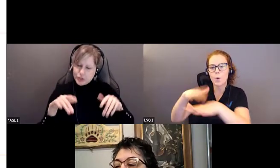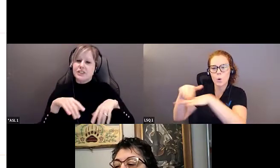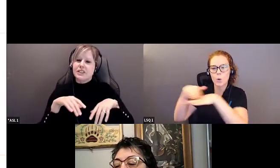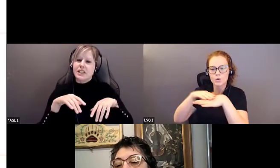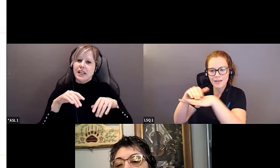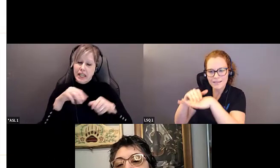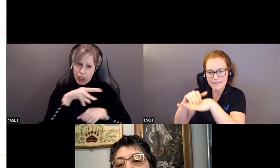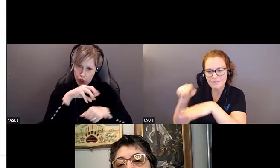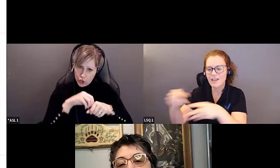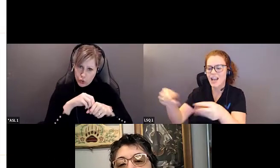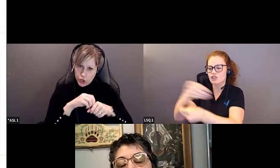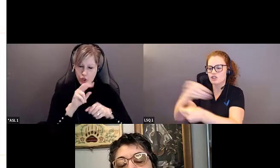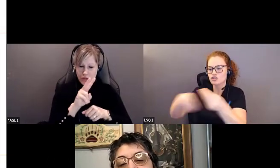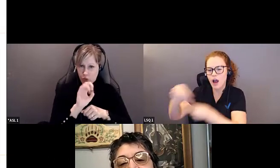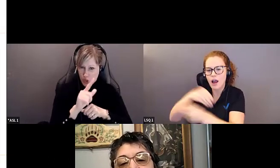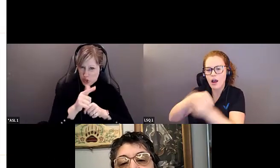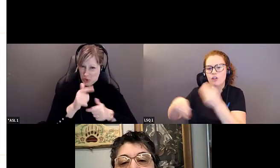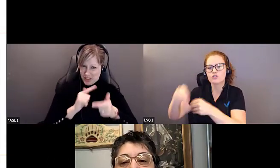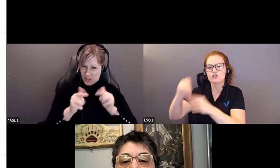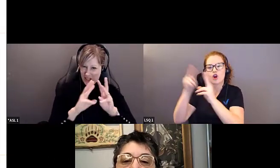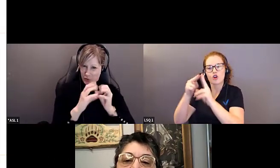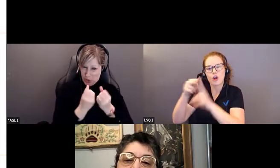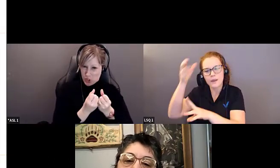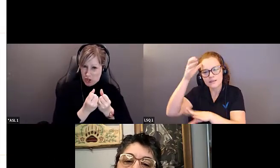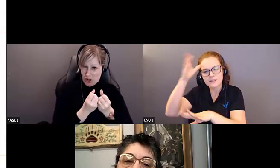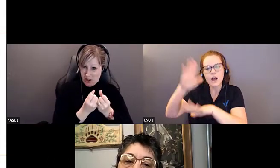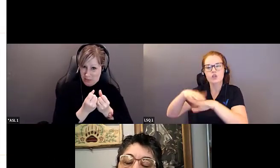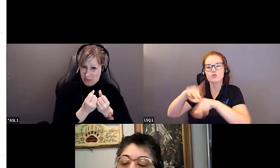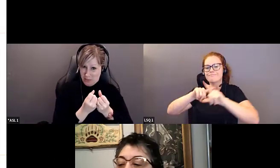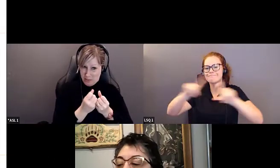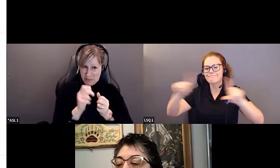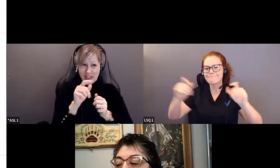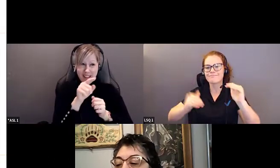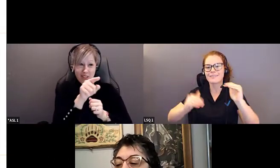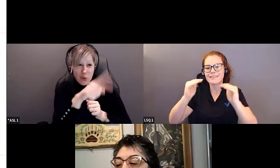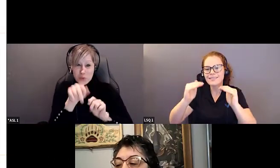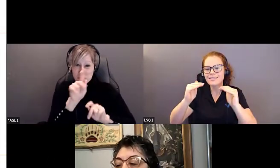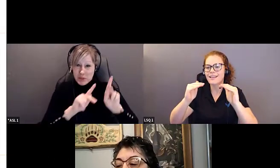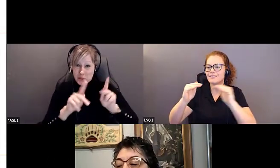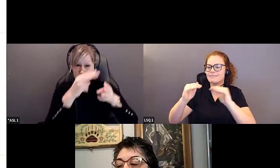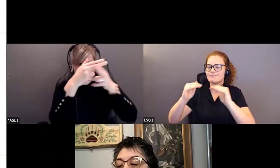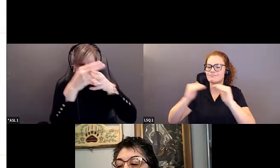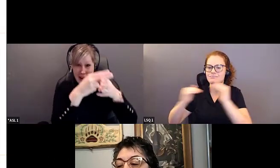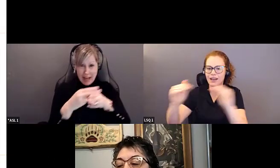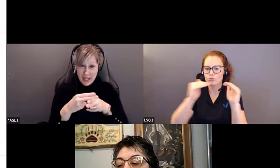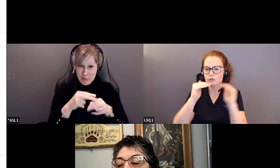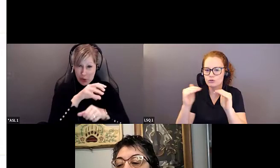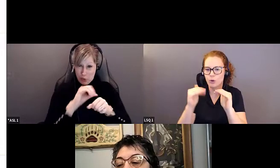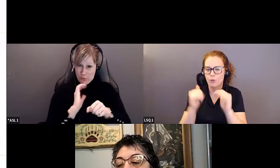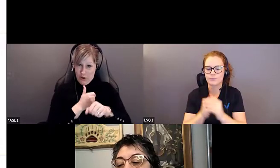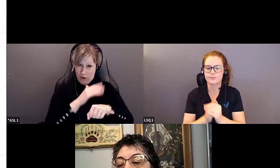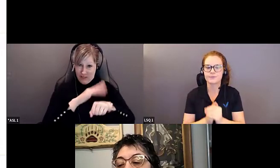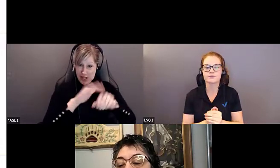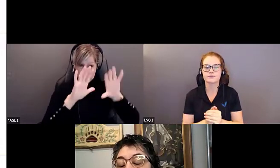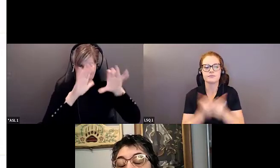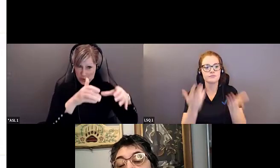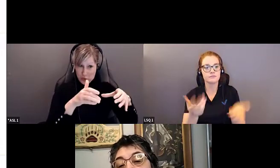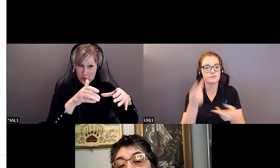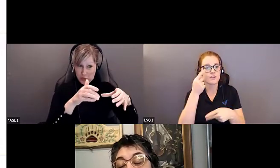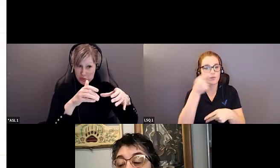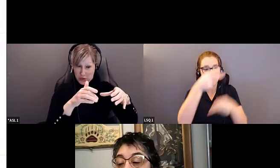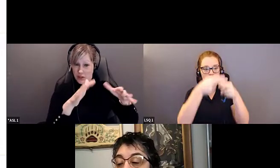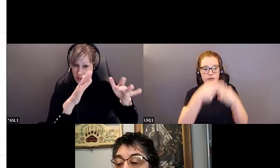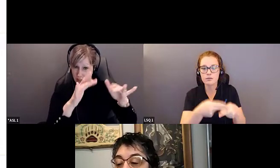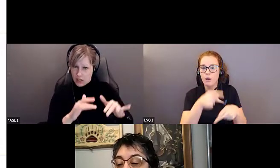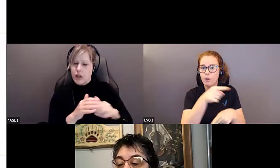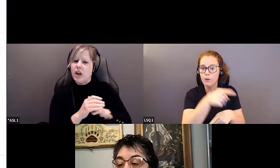Exchange. These individuals that you see named on the screen before you come with knowledge